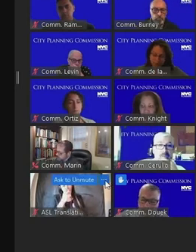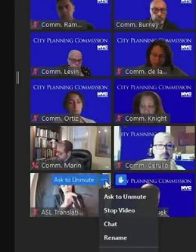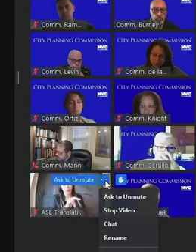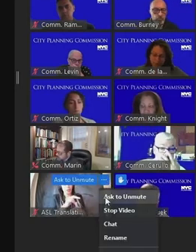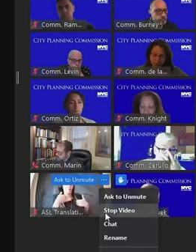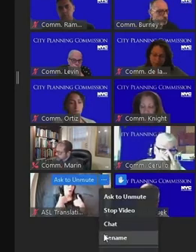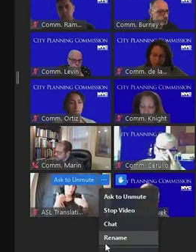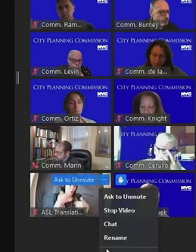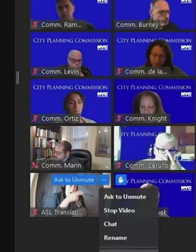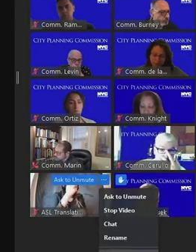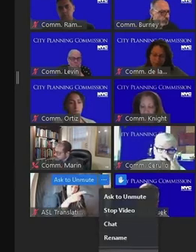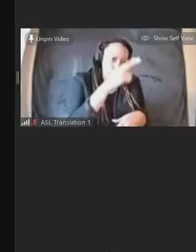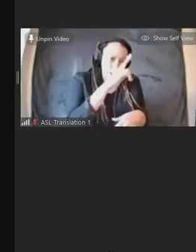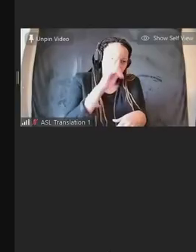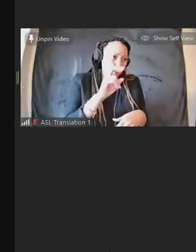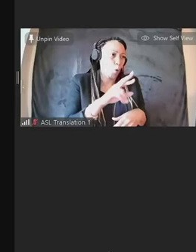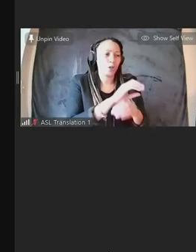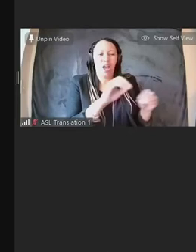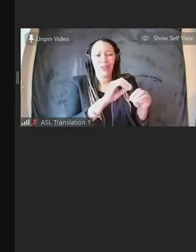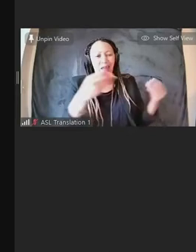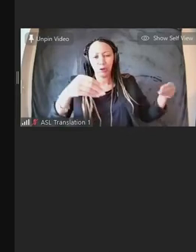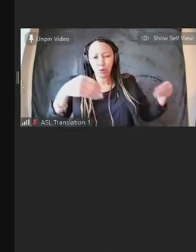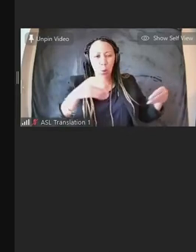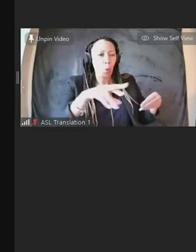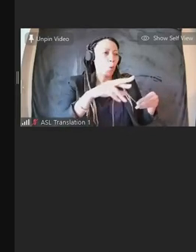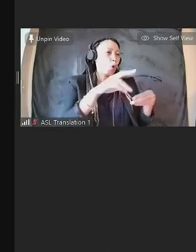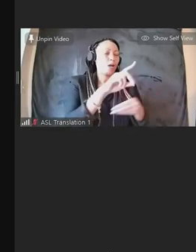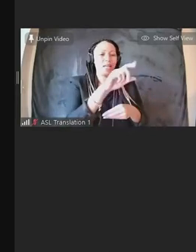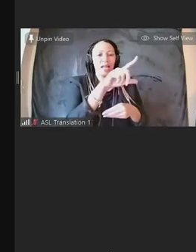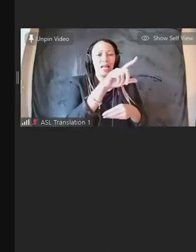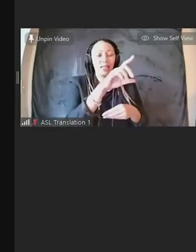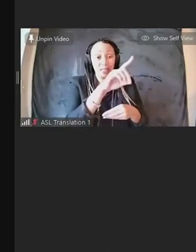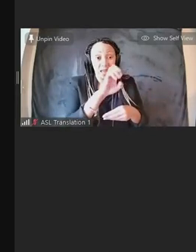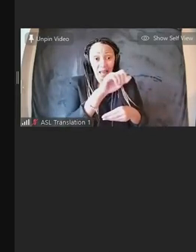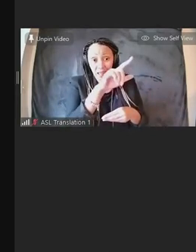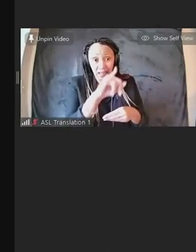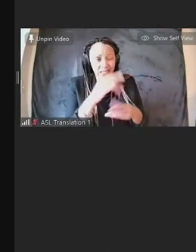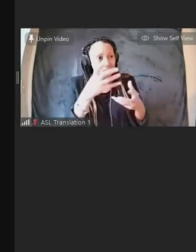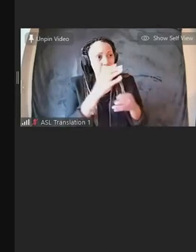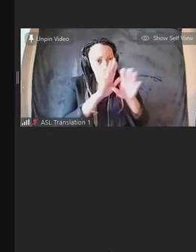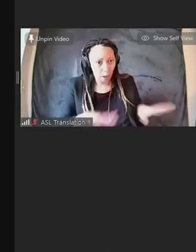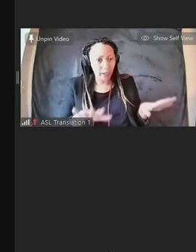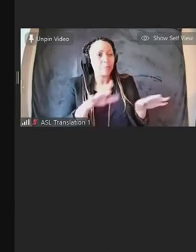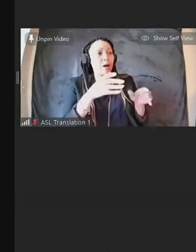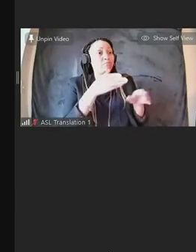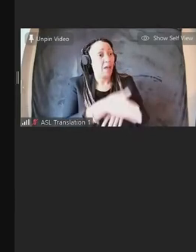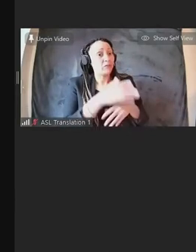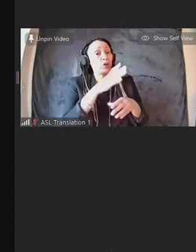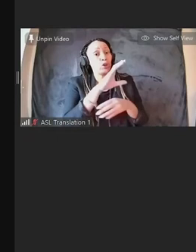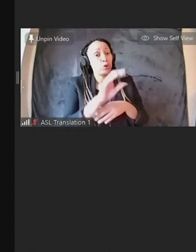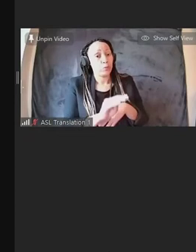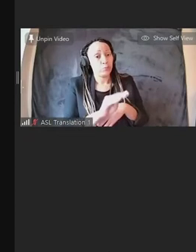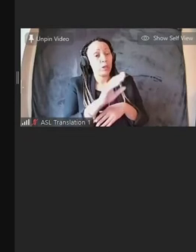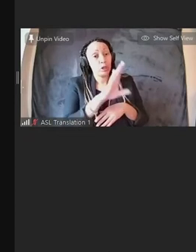or things that are quiet, nothing like a bodega or a deli or a Starbucks. But after we got to the community board hearings, it was made